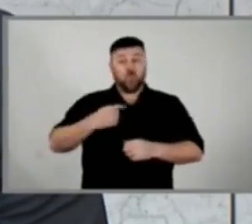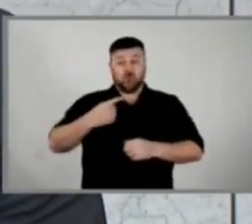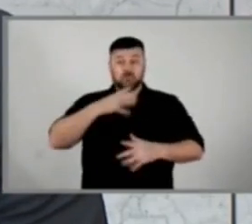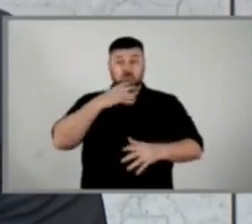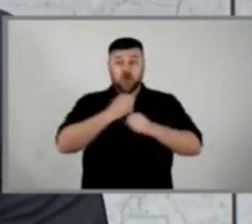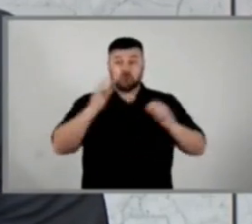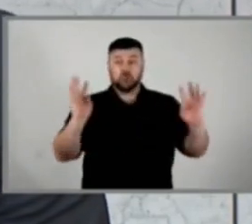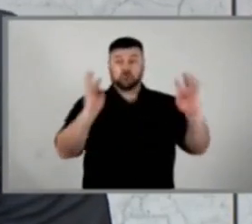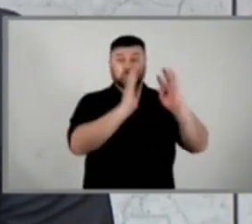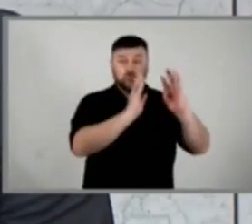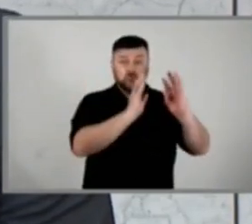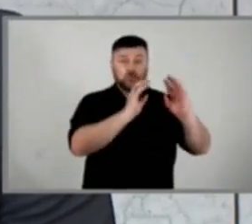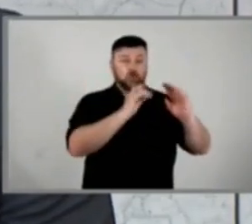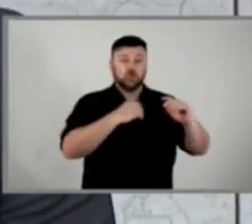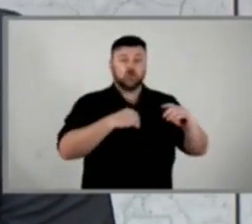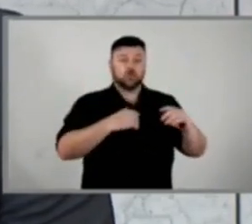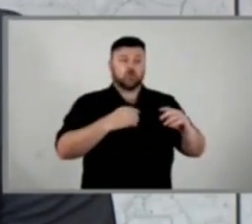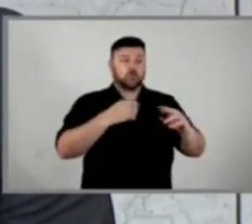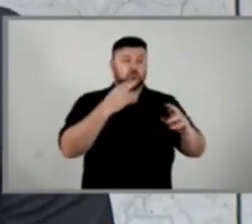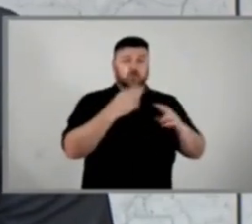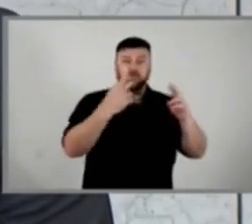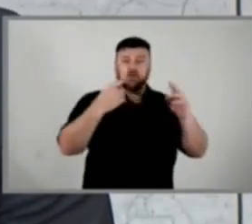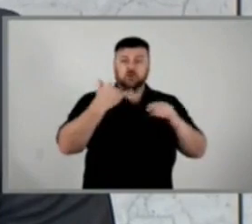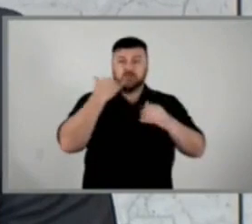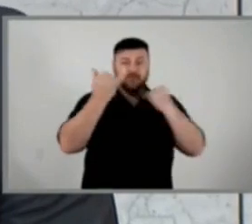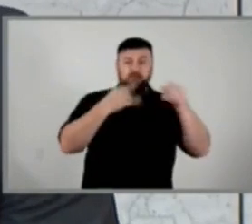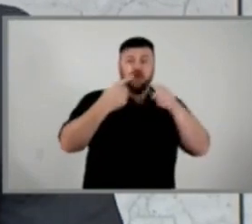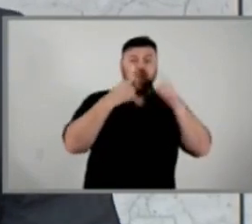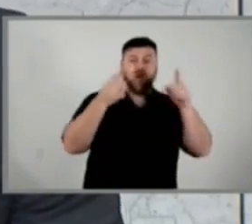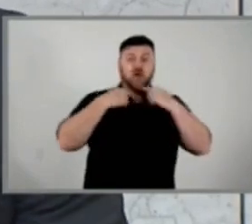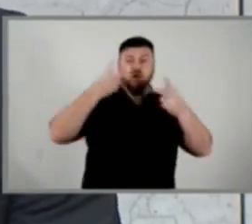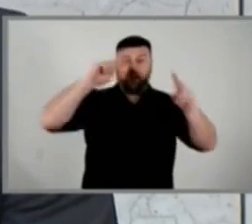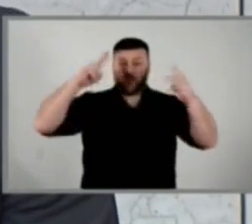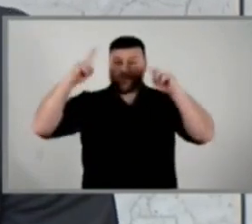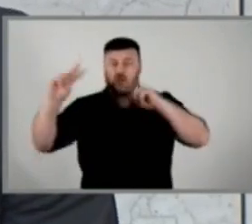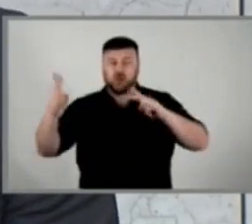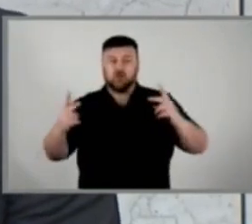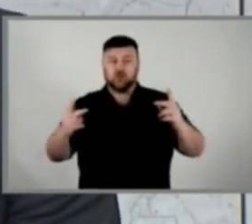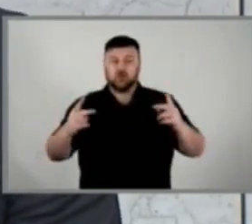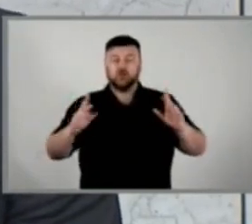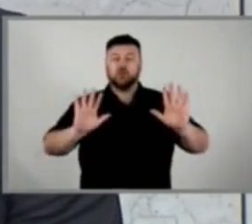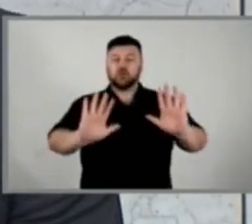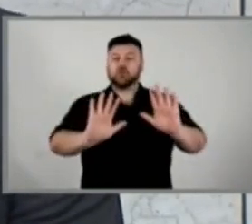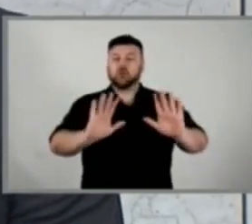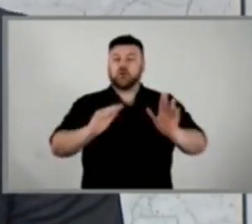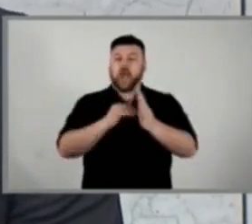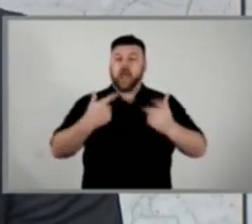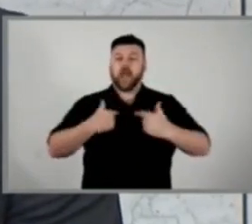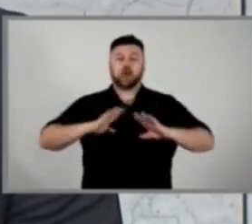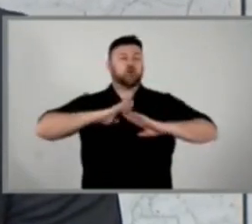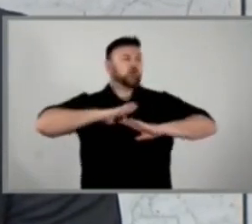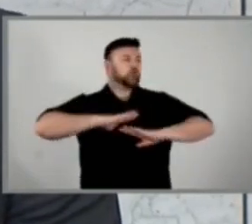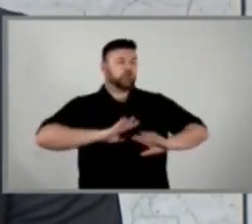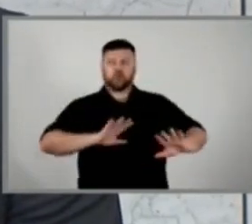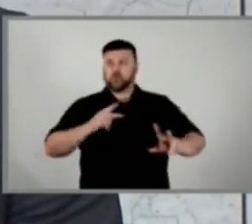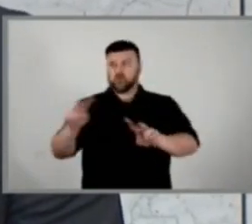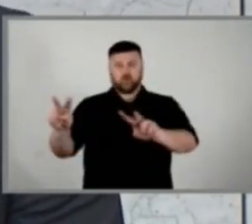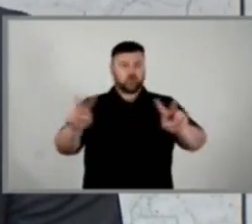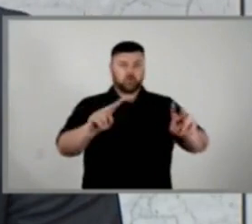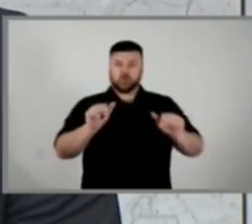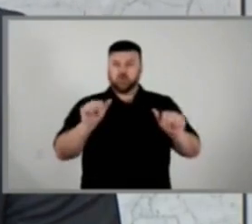book of announcements on almost every second or third night. Now, we're well past that now. We know a lot more about the pandemic and how it works